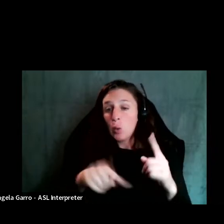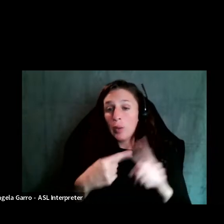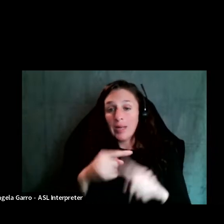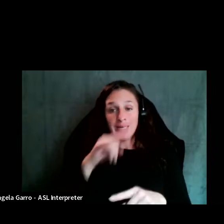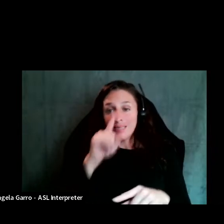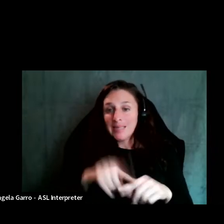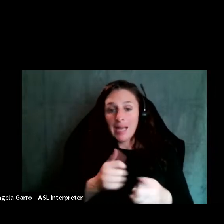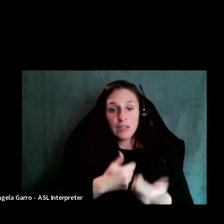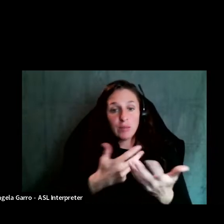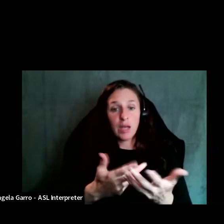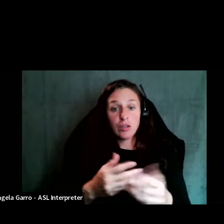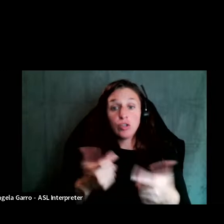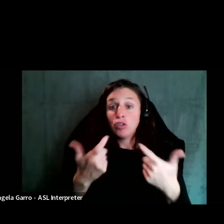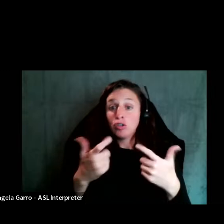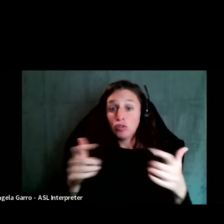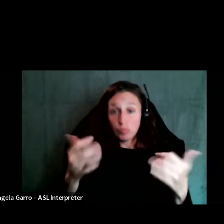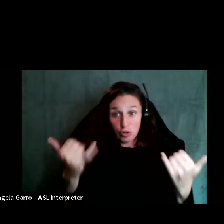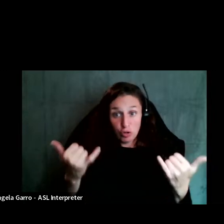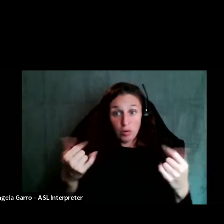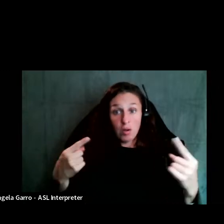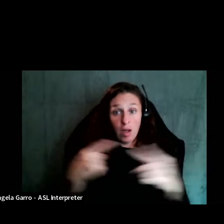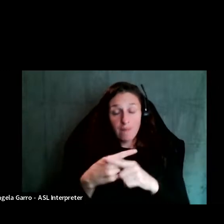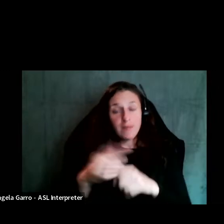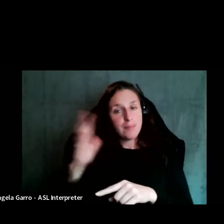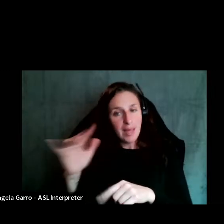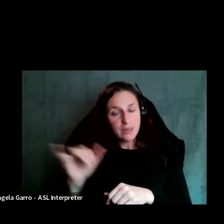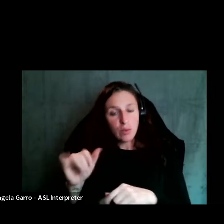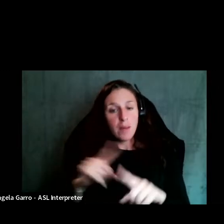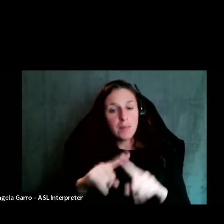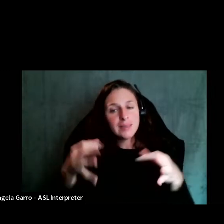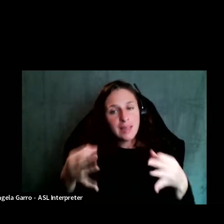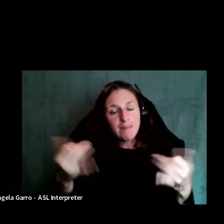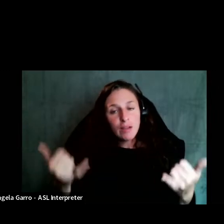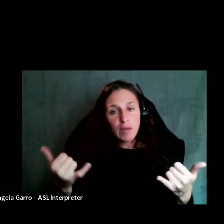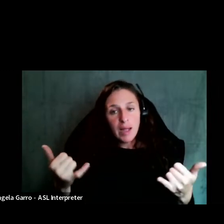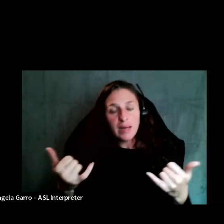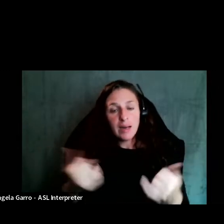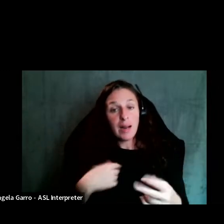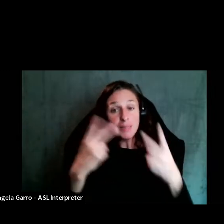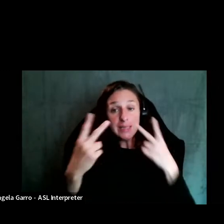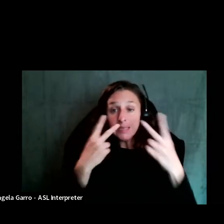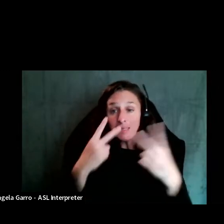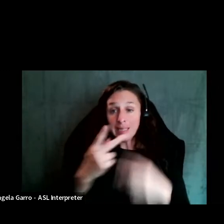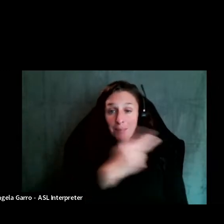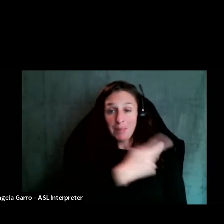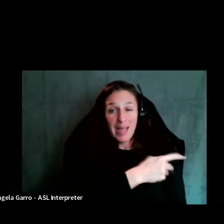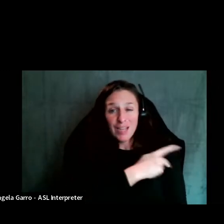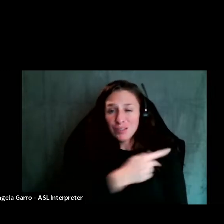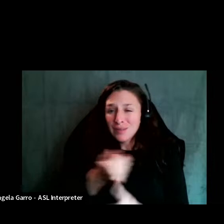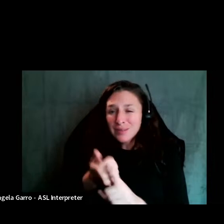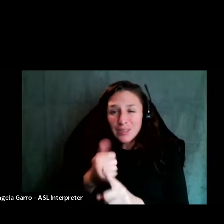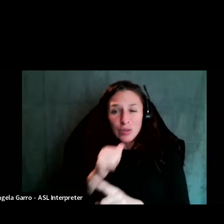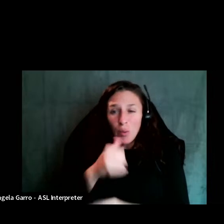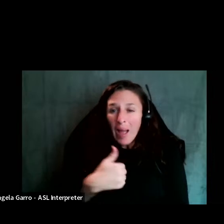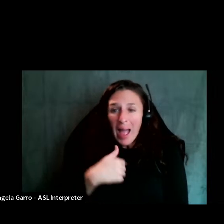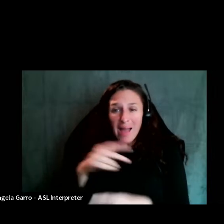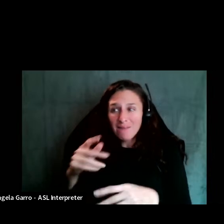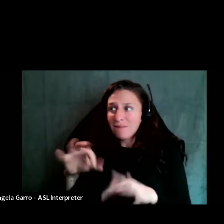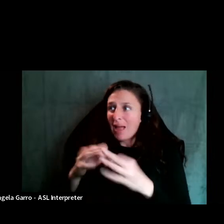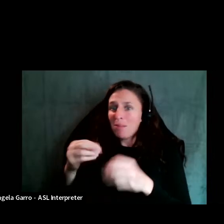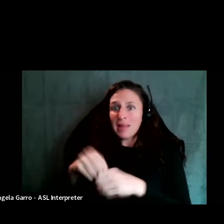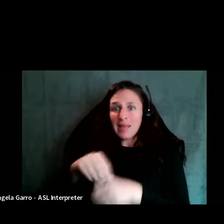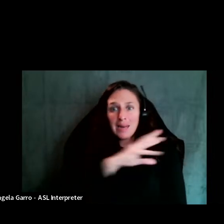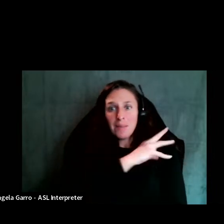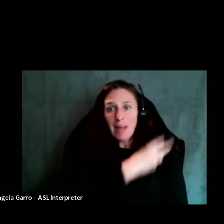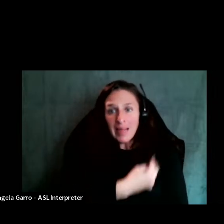conflict, the past as well, but definitely right now, when I'm seeing patients who don't even have family in Palestine, but they know